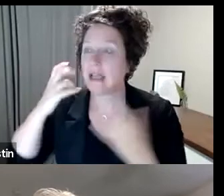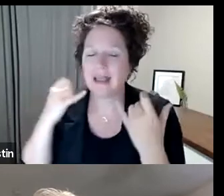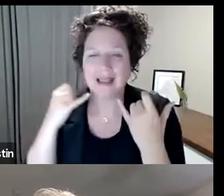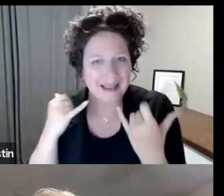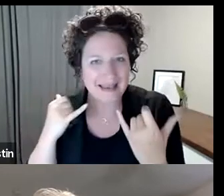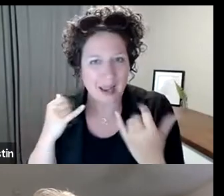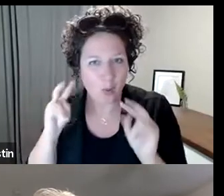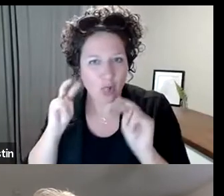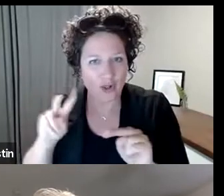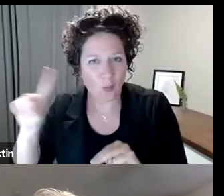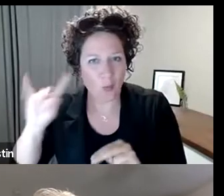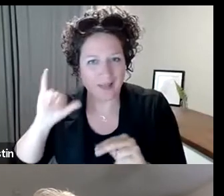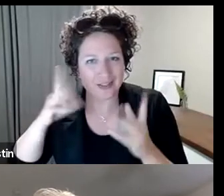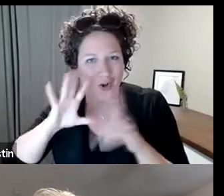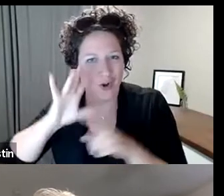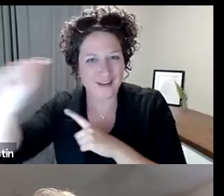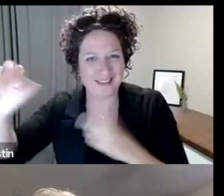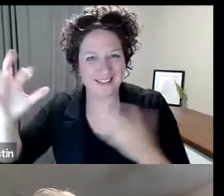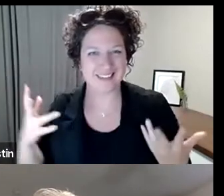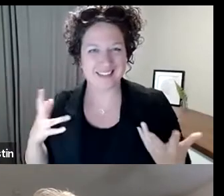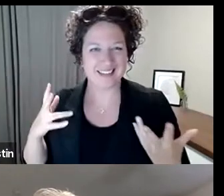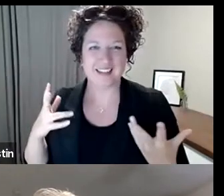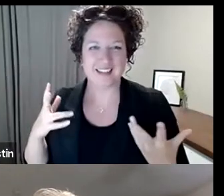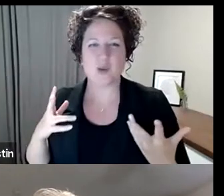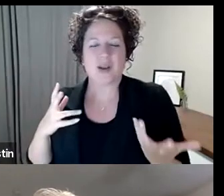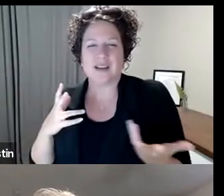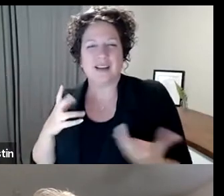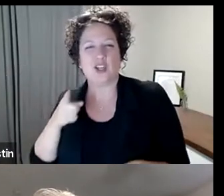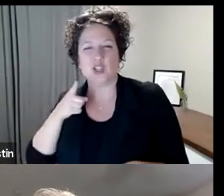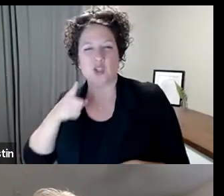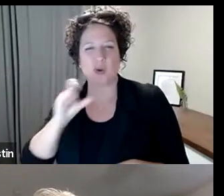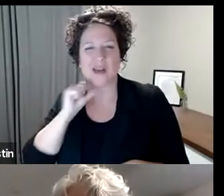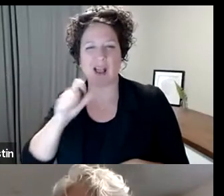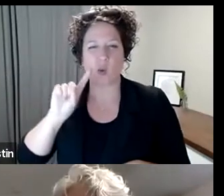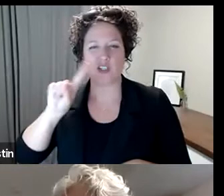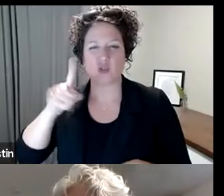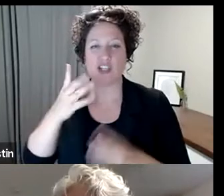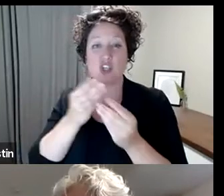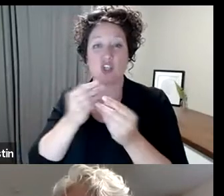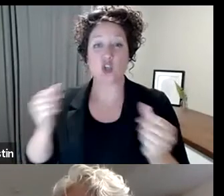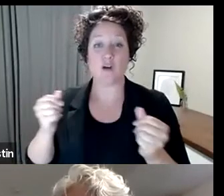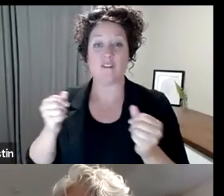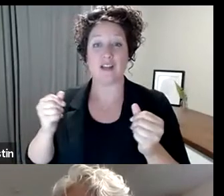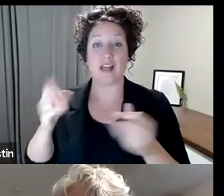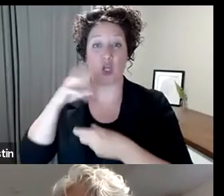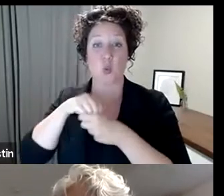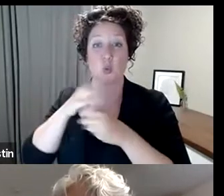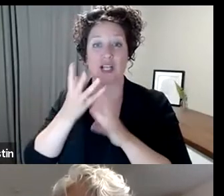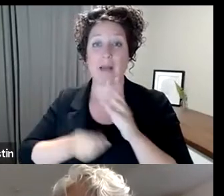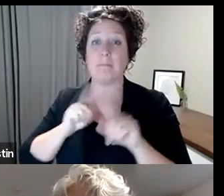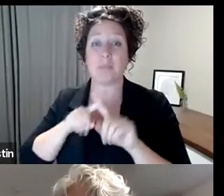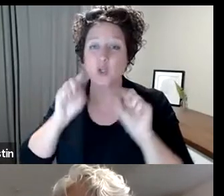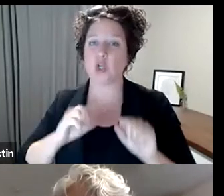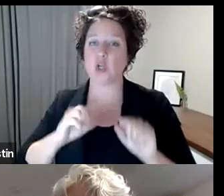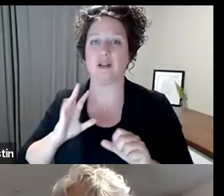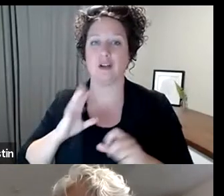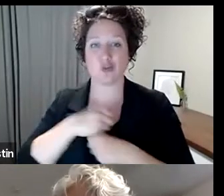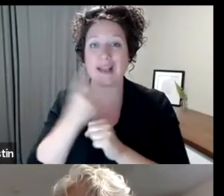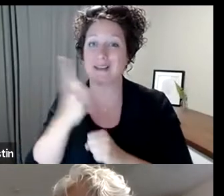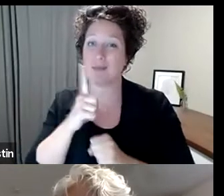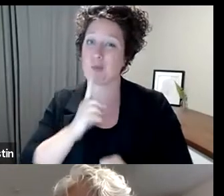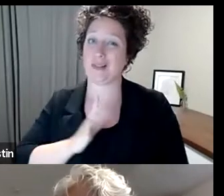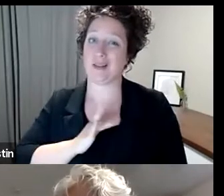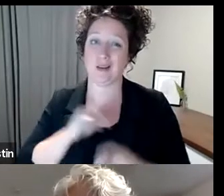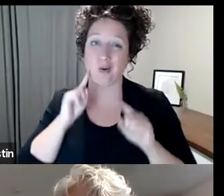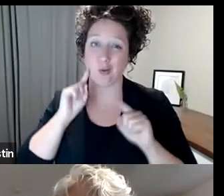where that's gone. So you're not just going to solve the inclusion gap. You could also create something really cool in